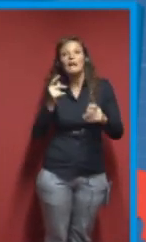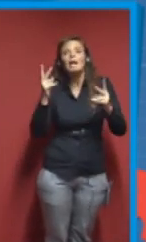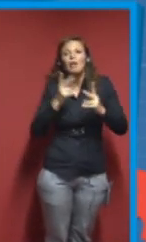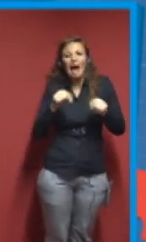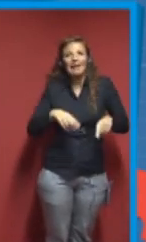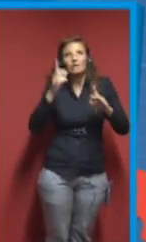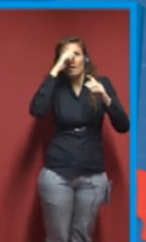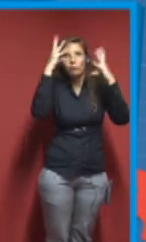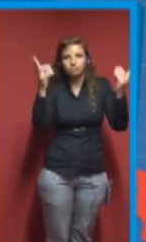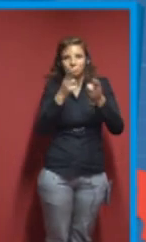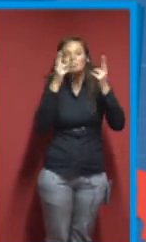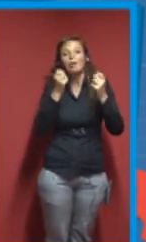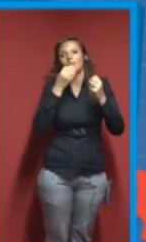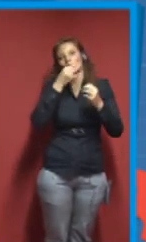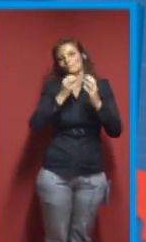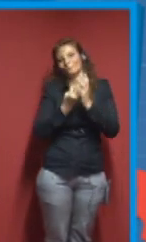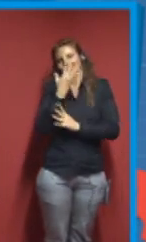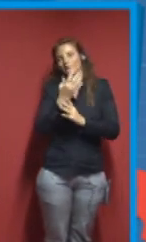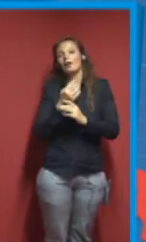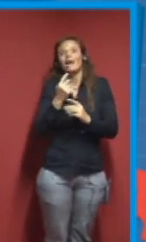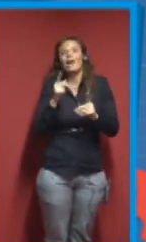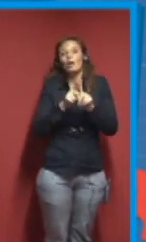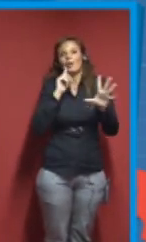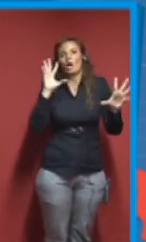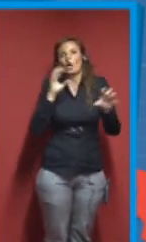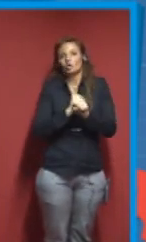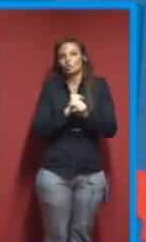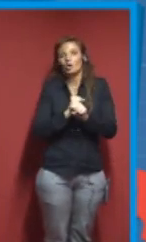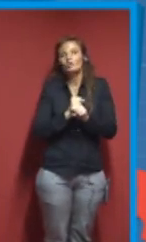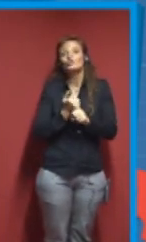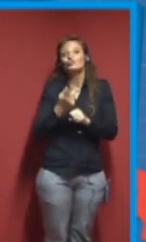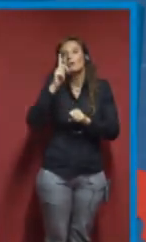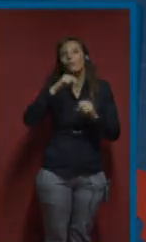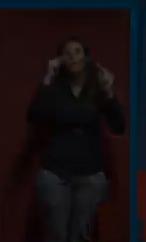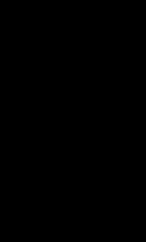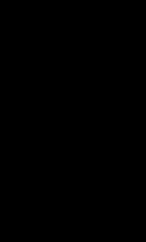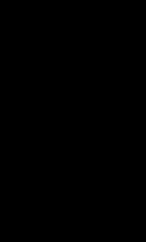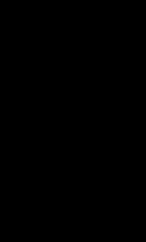So to conclude, I would say that even the sky is not the limit. Thank you.